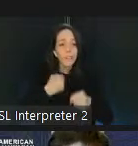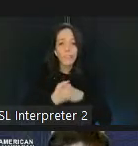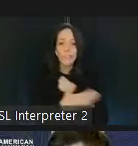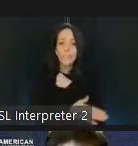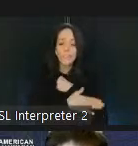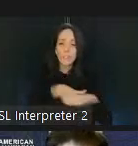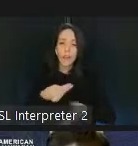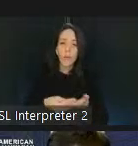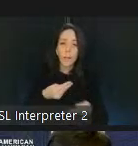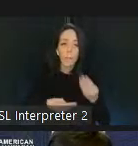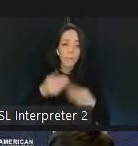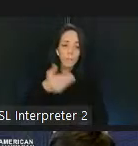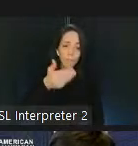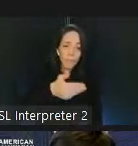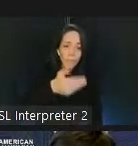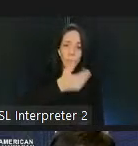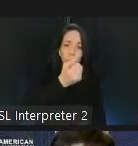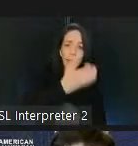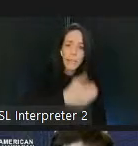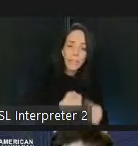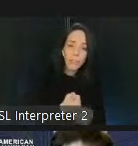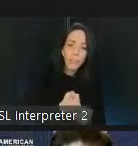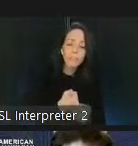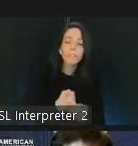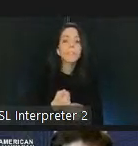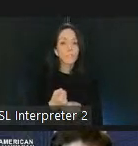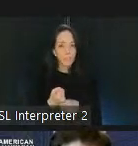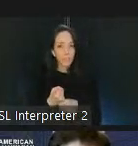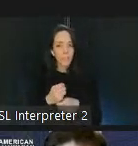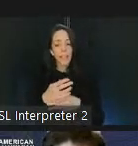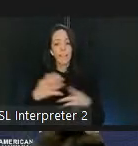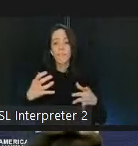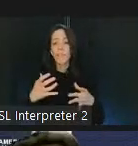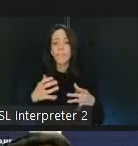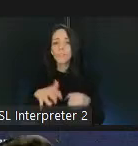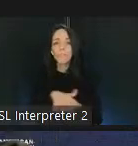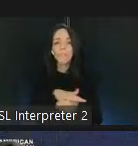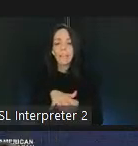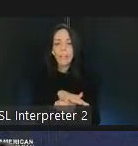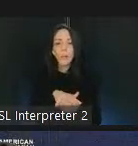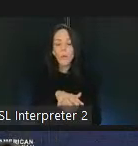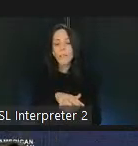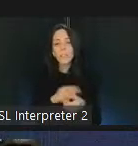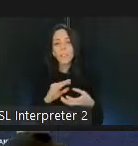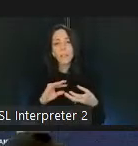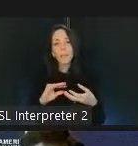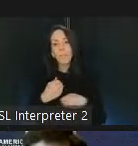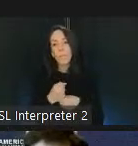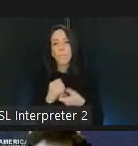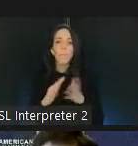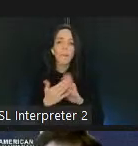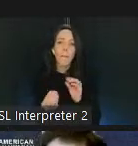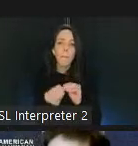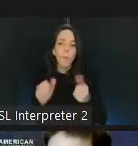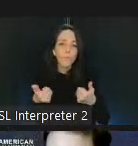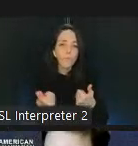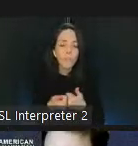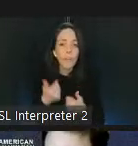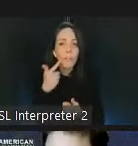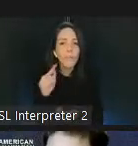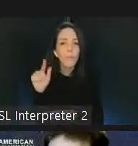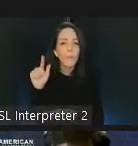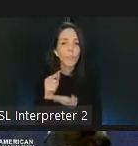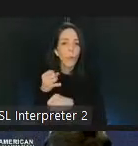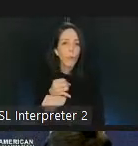possibly beyond. Inflationary increases are compounded by a low interest rate environment, providing